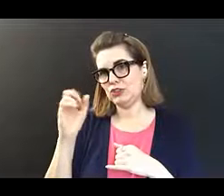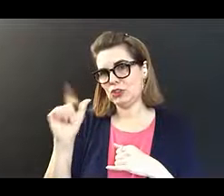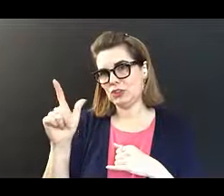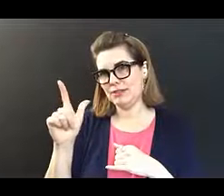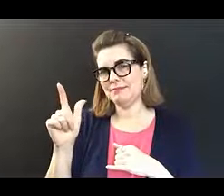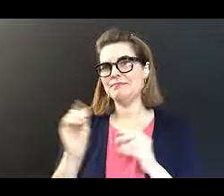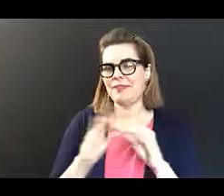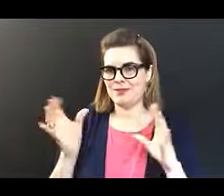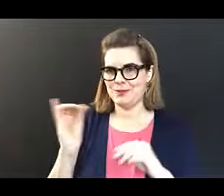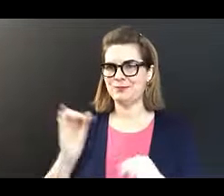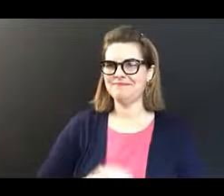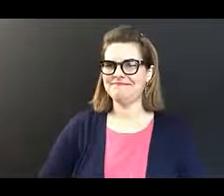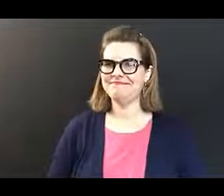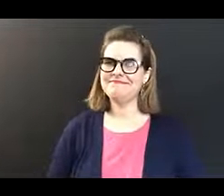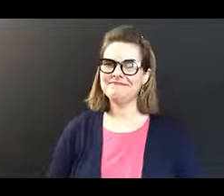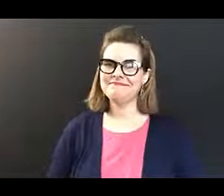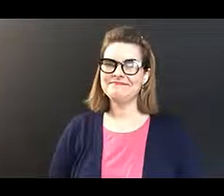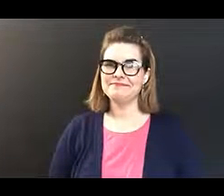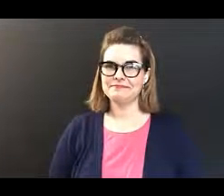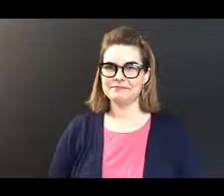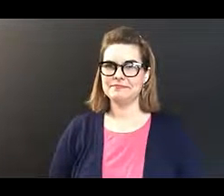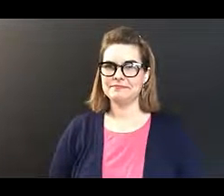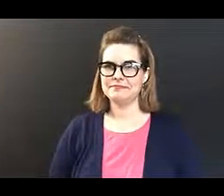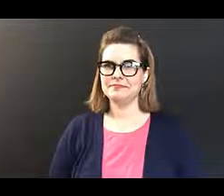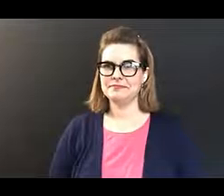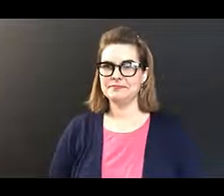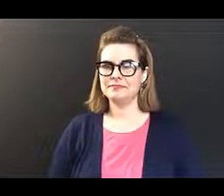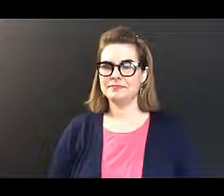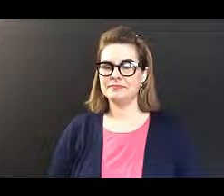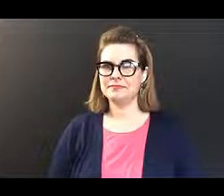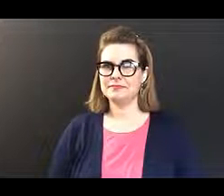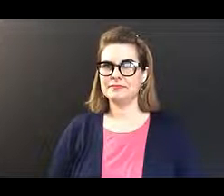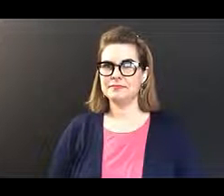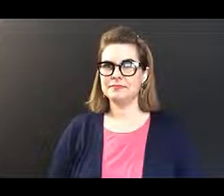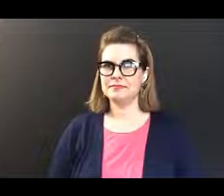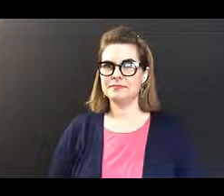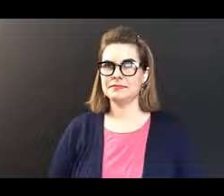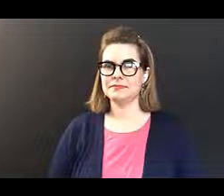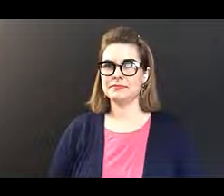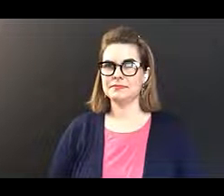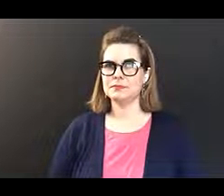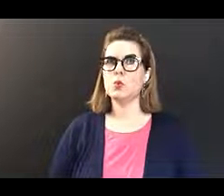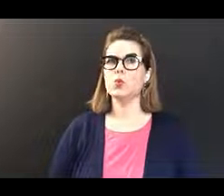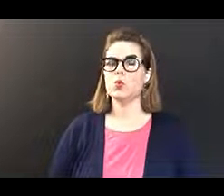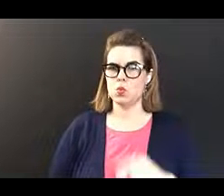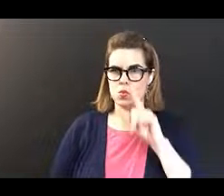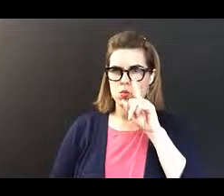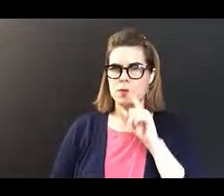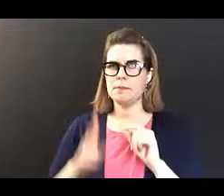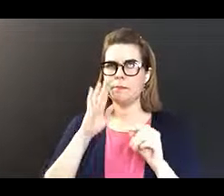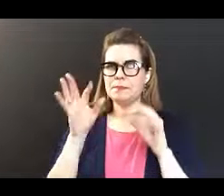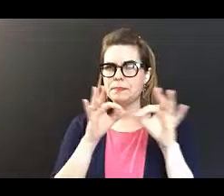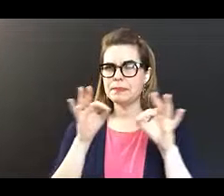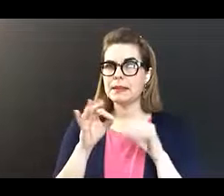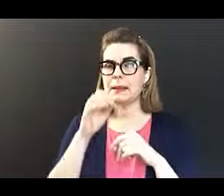well. That is actually with the application sessions. I'll just talk about that briefly as we're linking to the